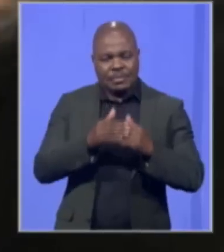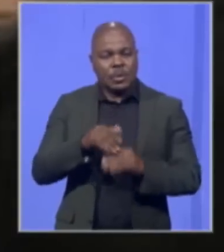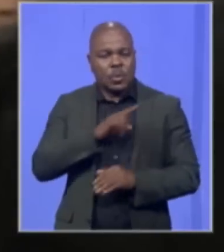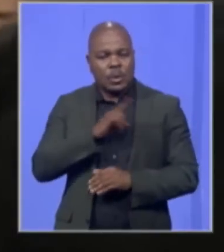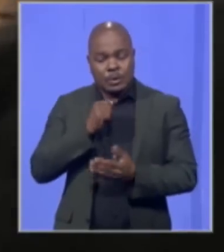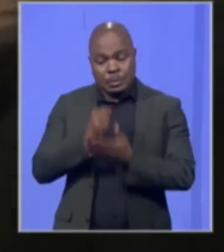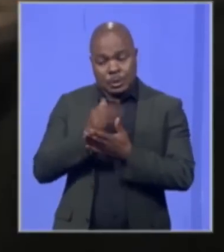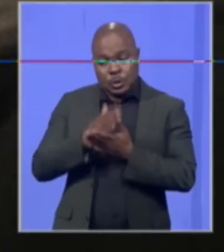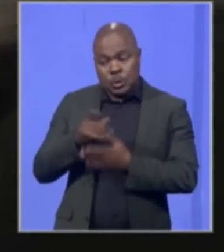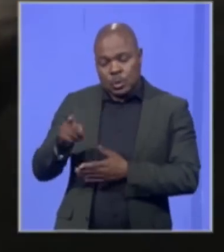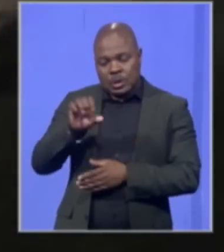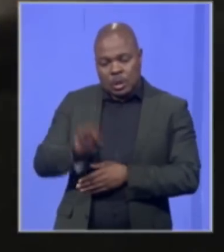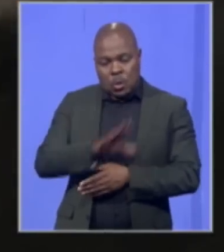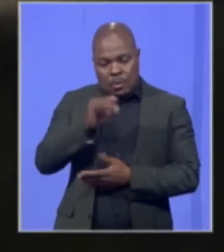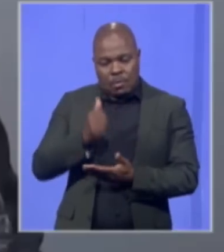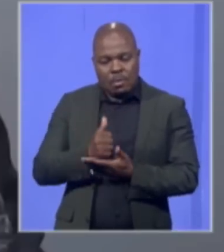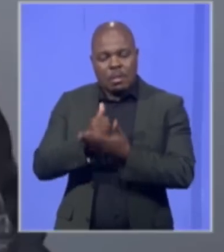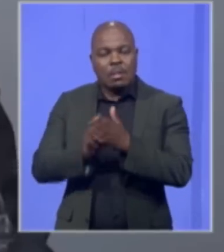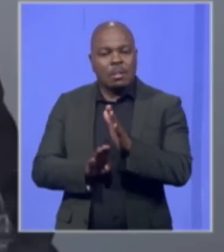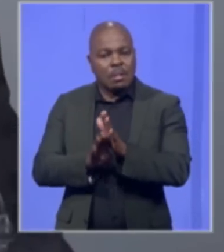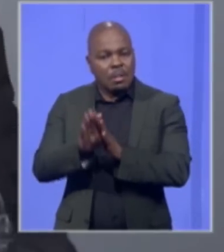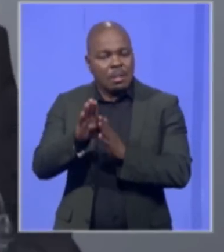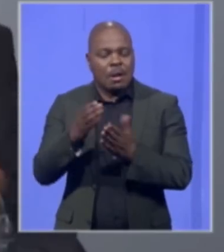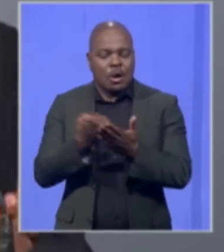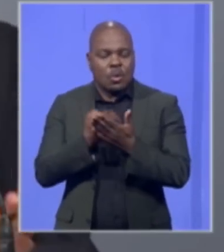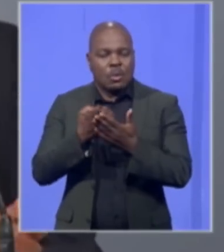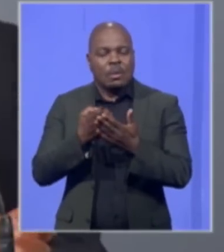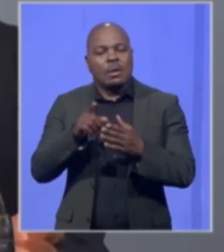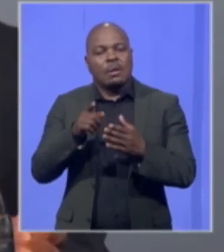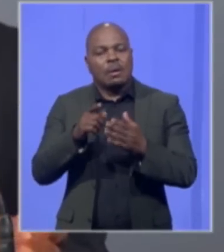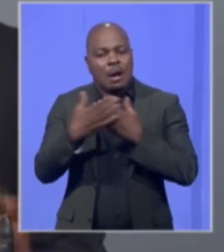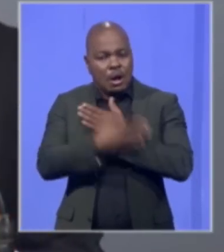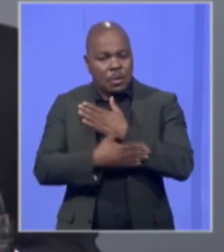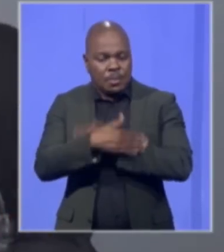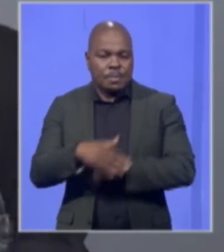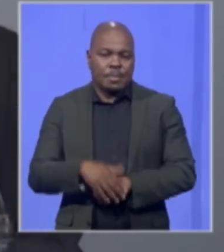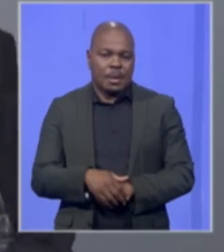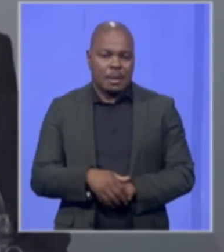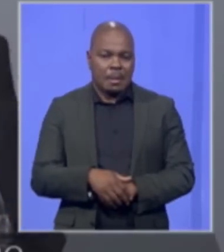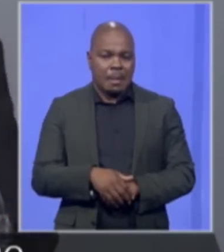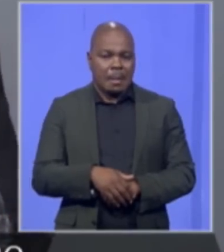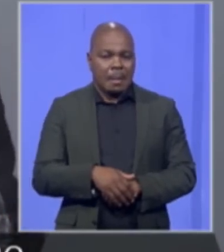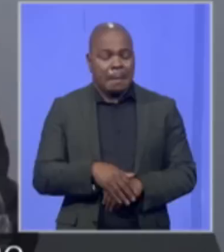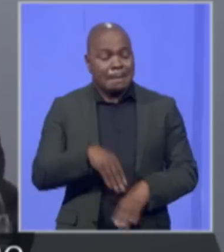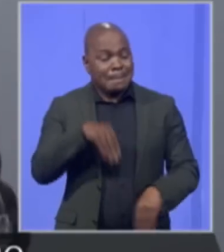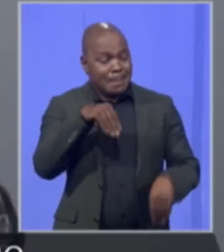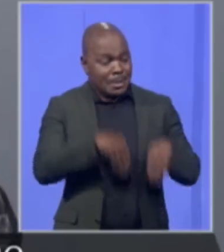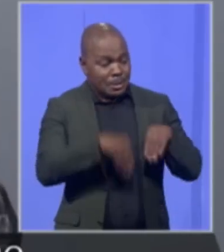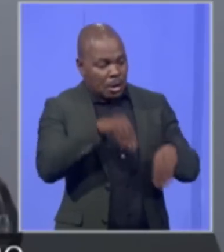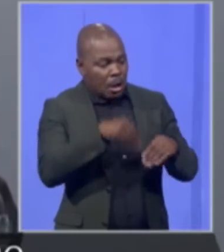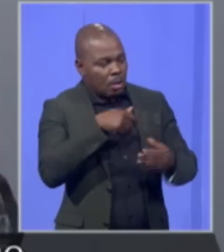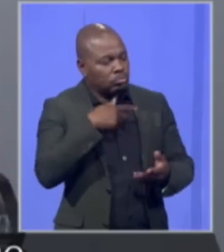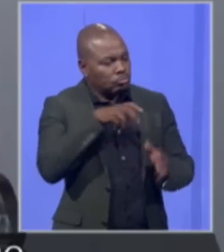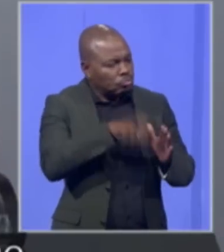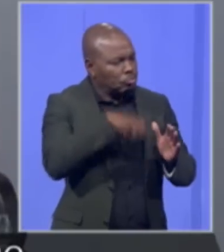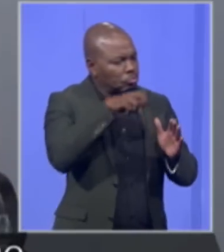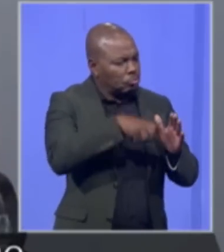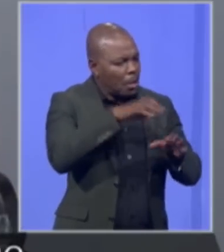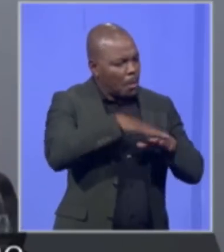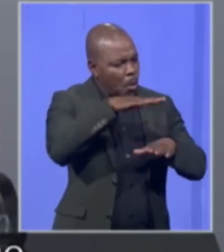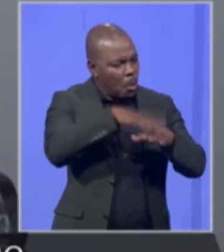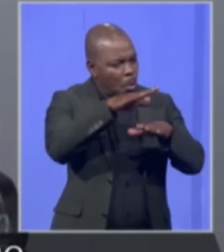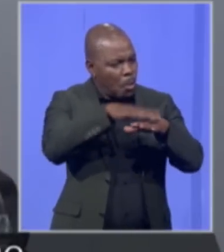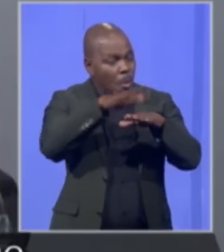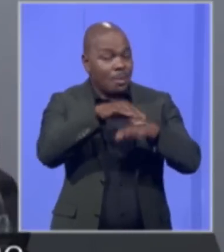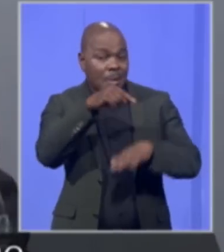mmuso wa ho ntlafatsa naha. As minerals extraction accelerates to match